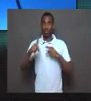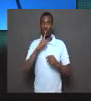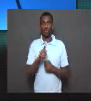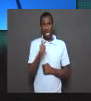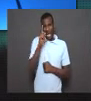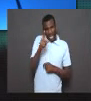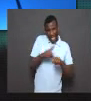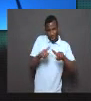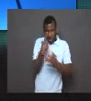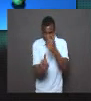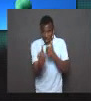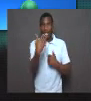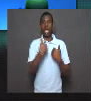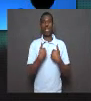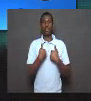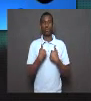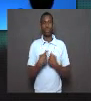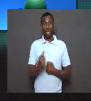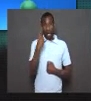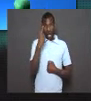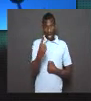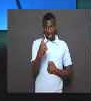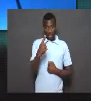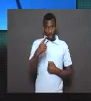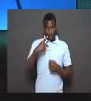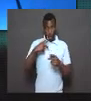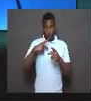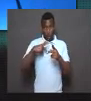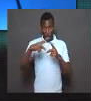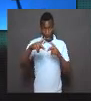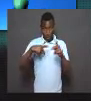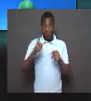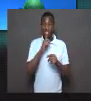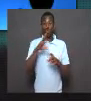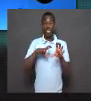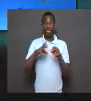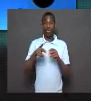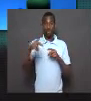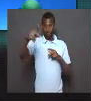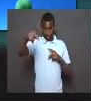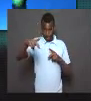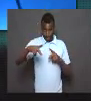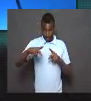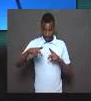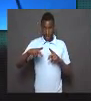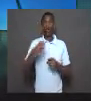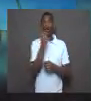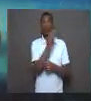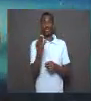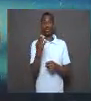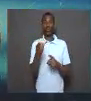difference. One video is playing backwards and the object is moving